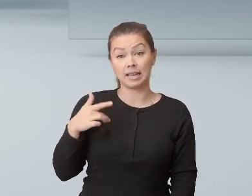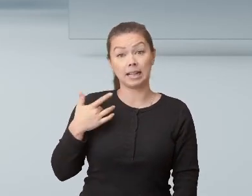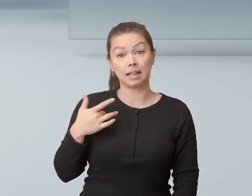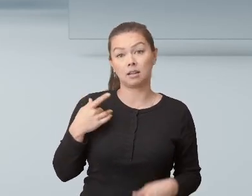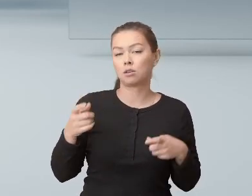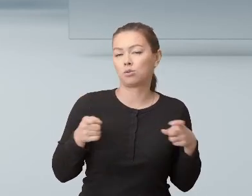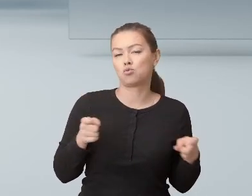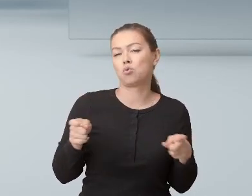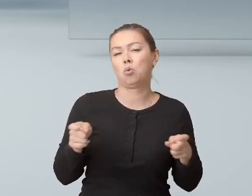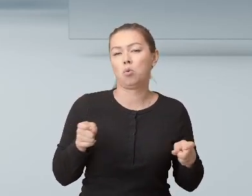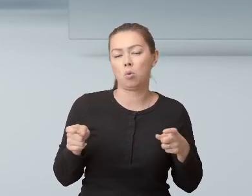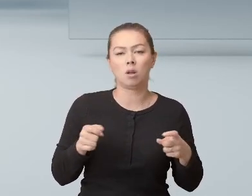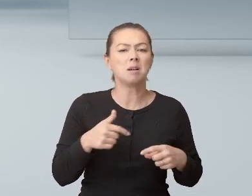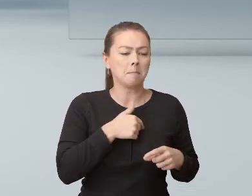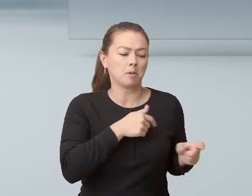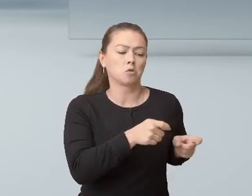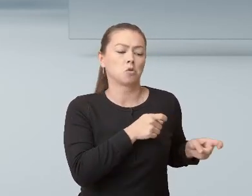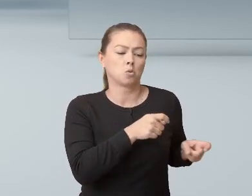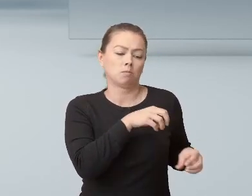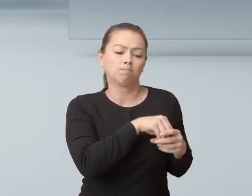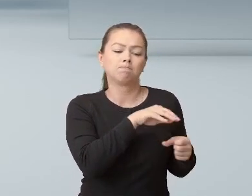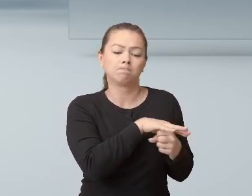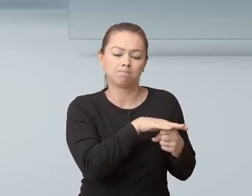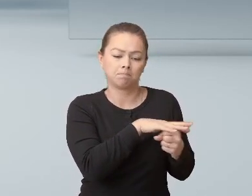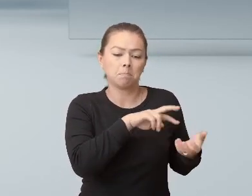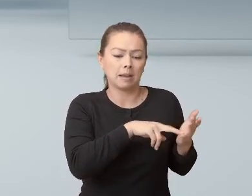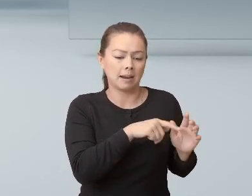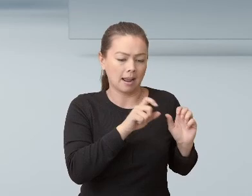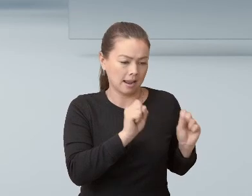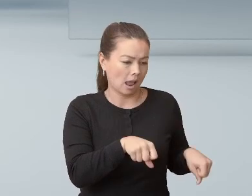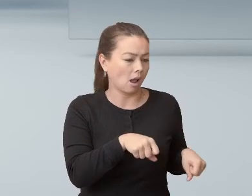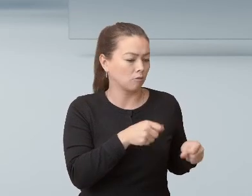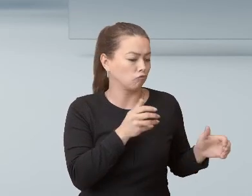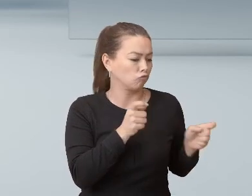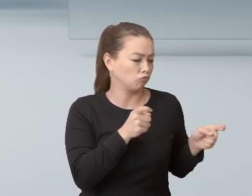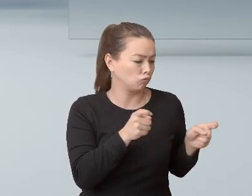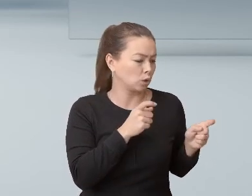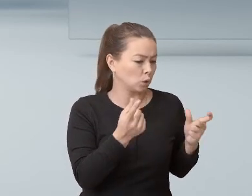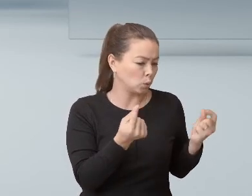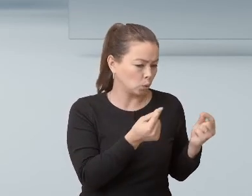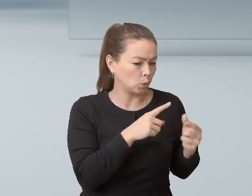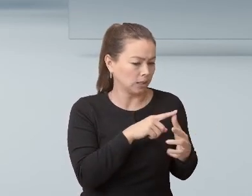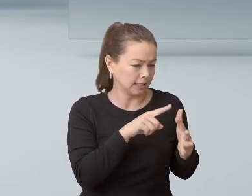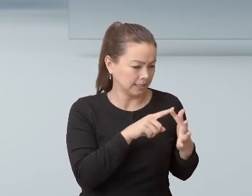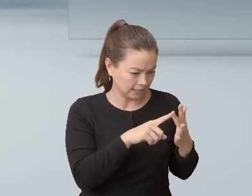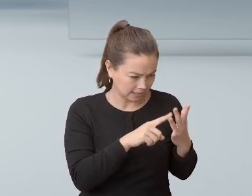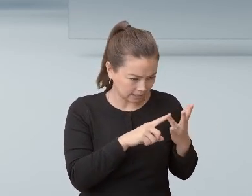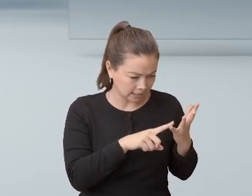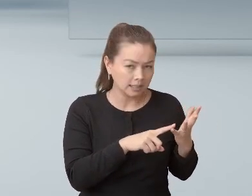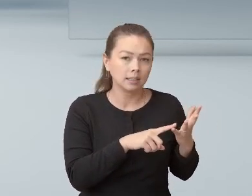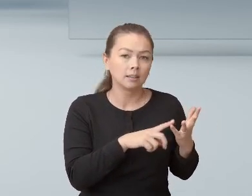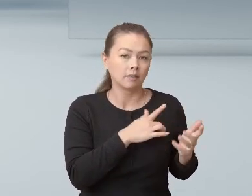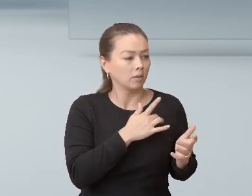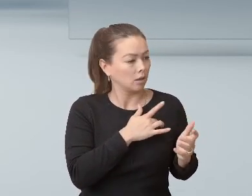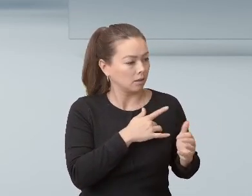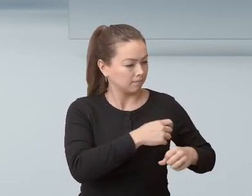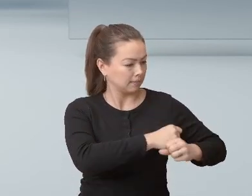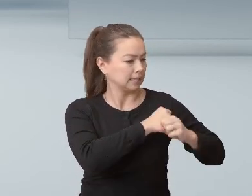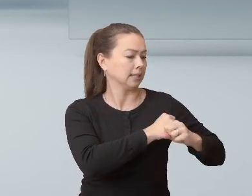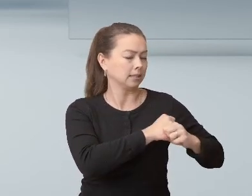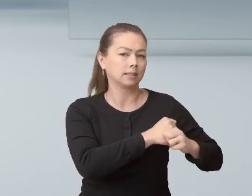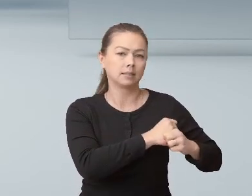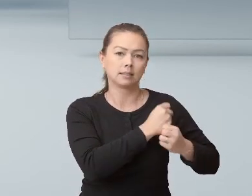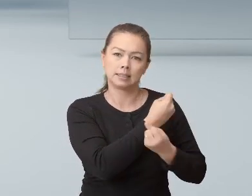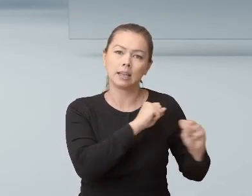in control of the security. They can take whatever measures they deem appropriate to lock down the environment. The problem